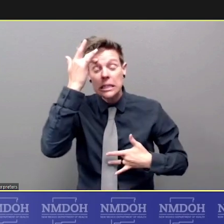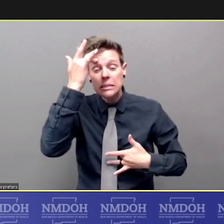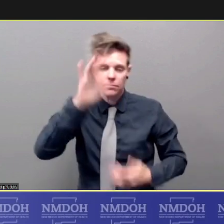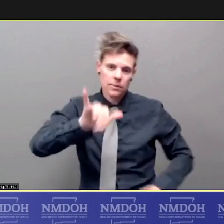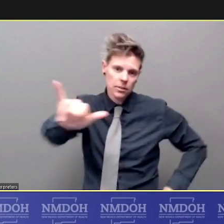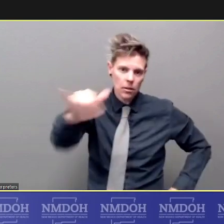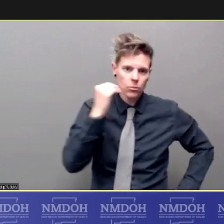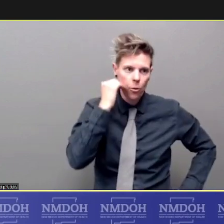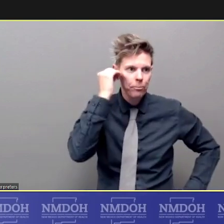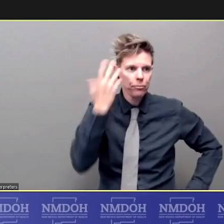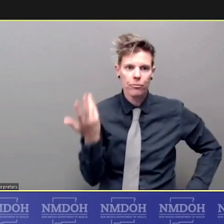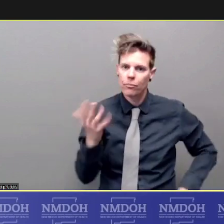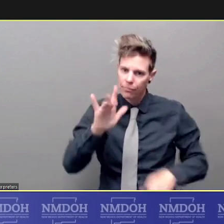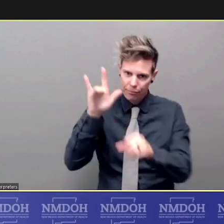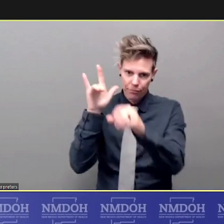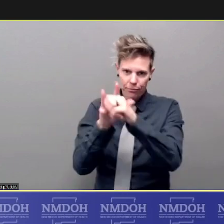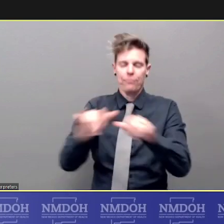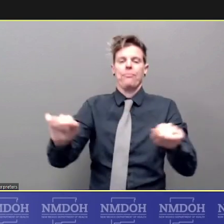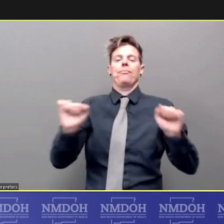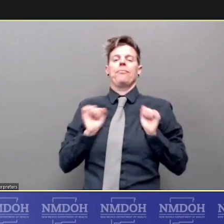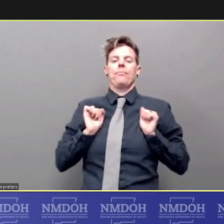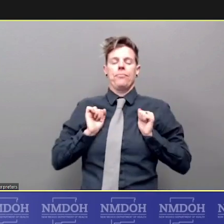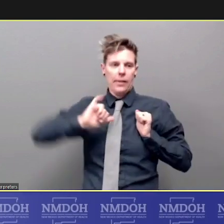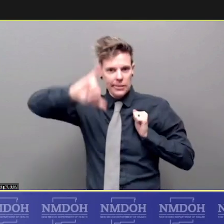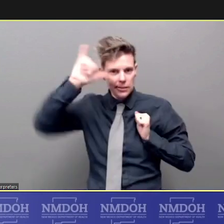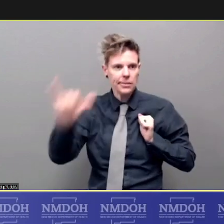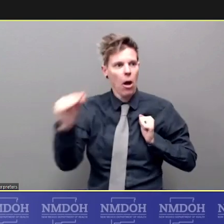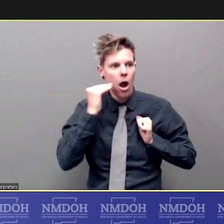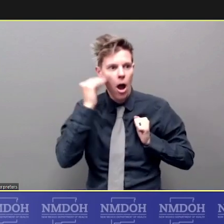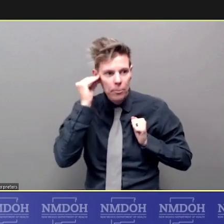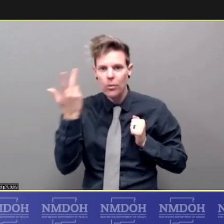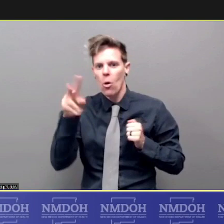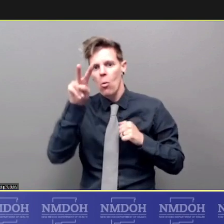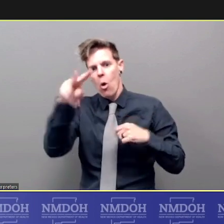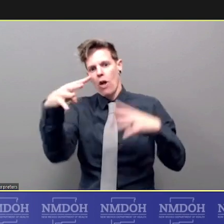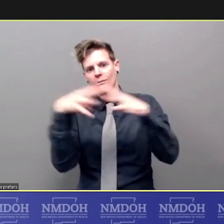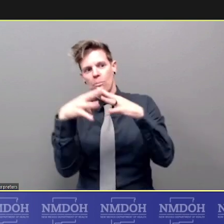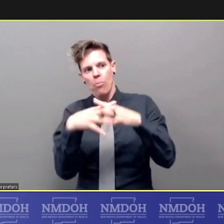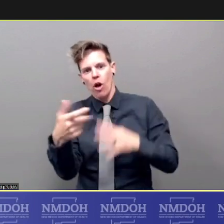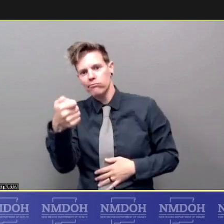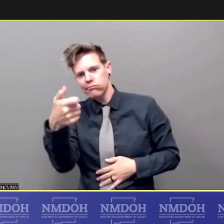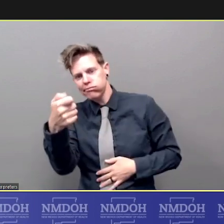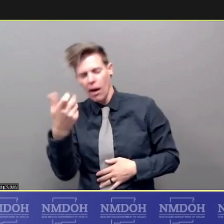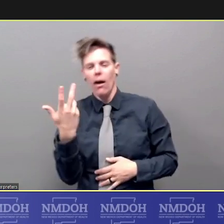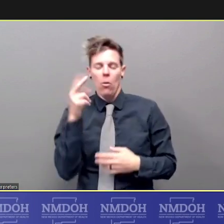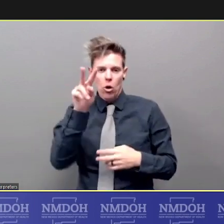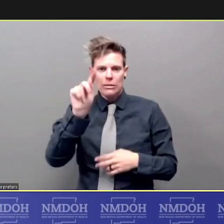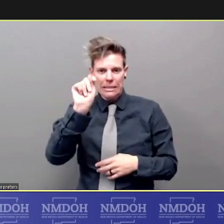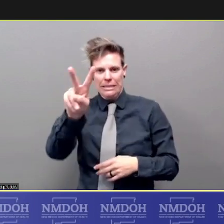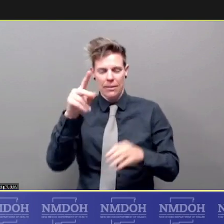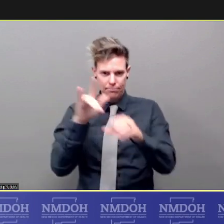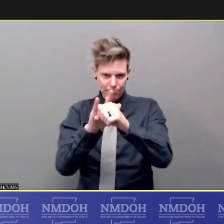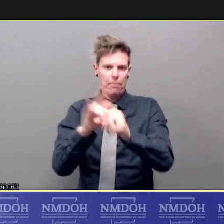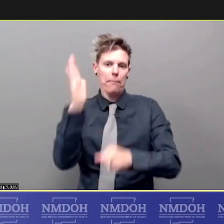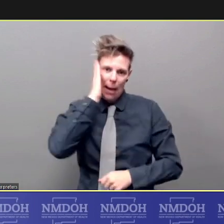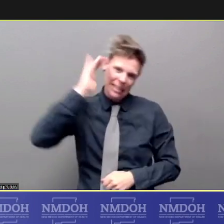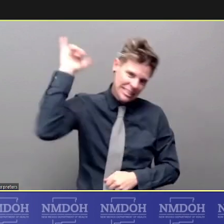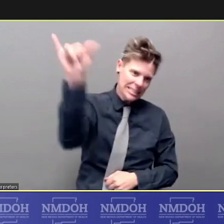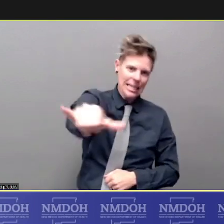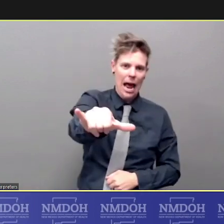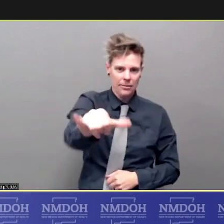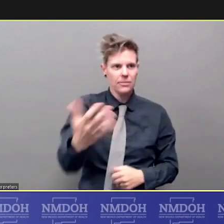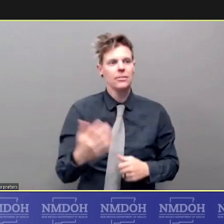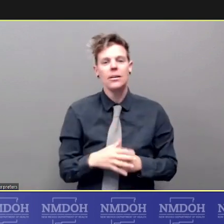them bring you a plate, and maybe watch football in your room or something and have them bring you a TV, but don't mingle with the rest of your